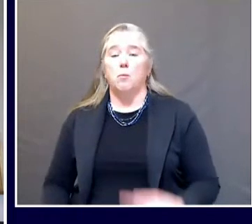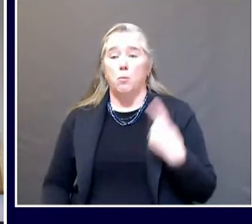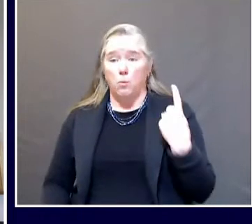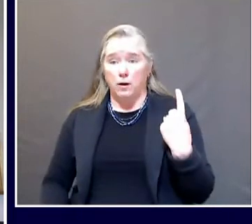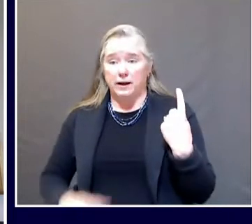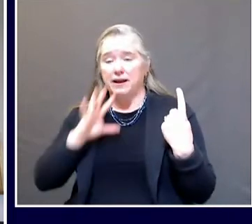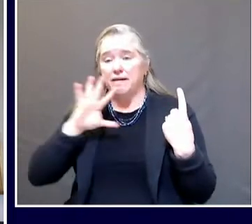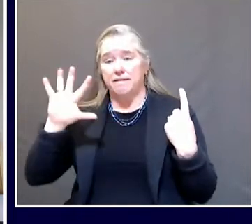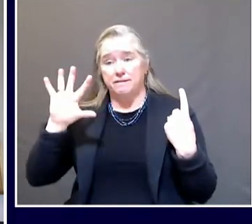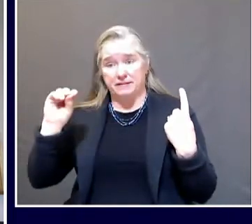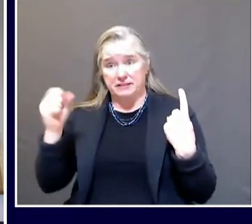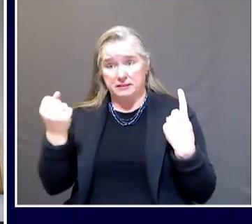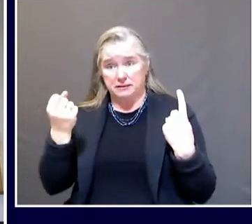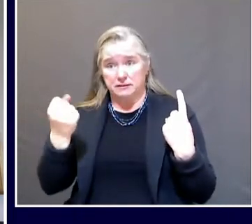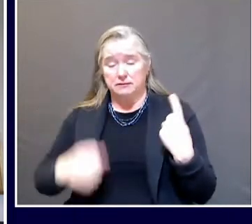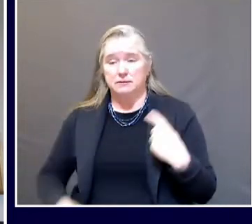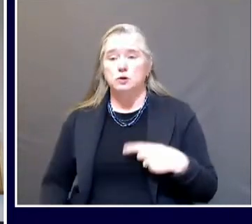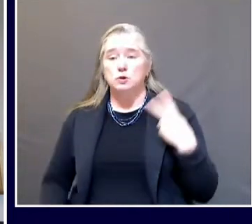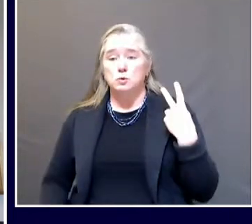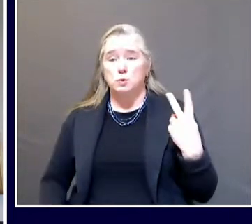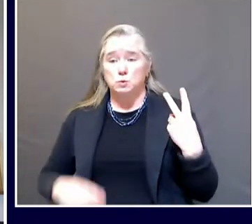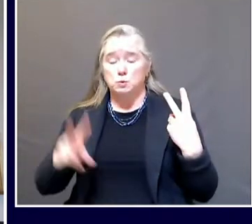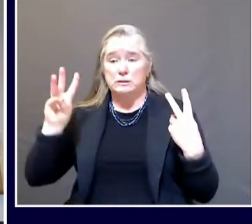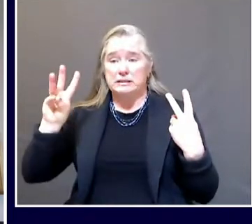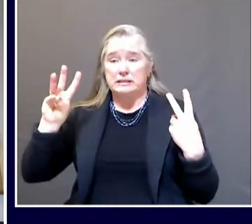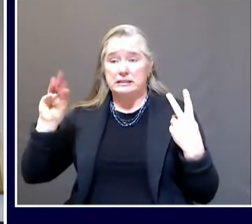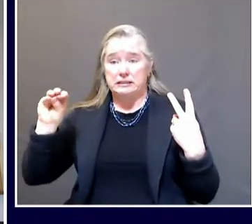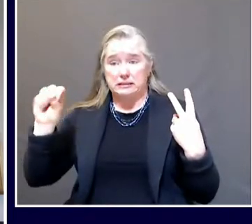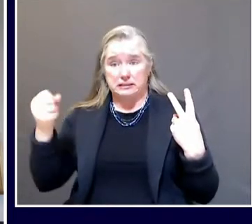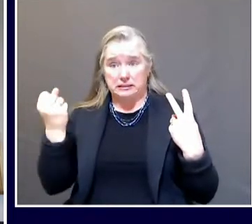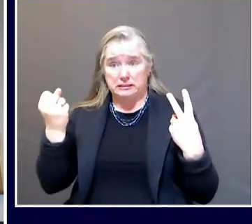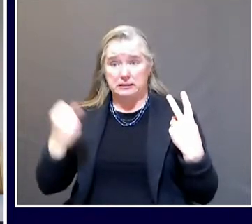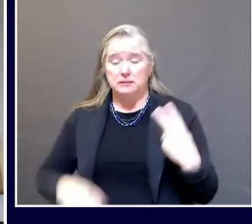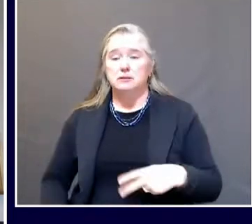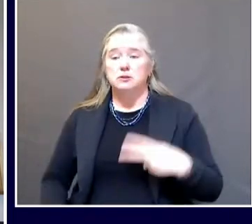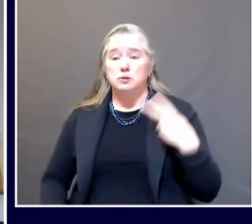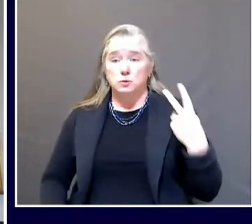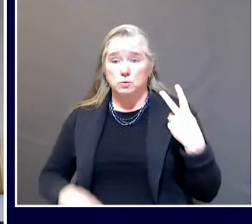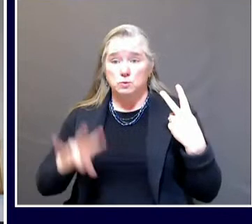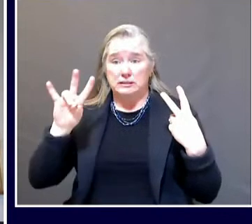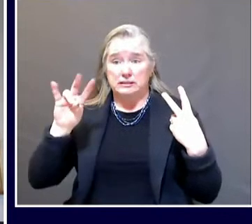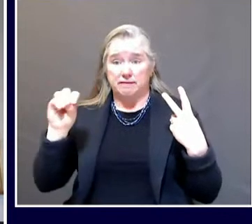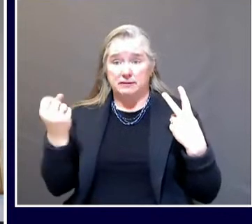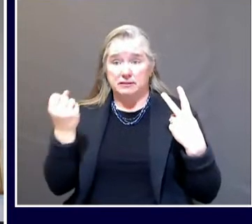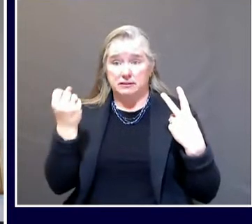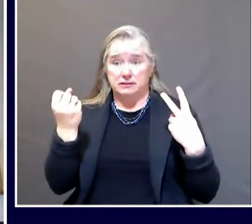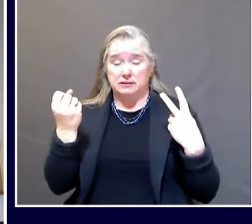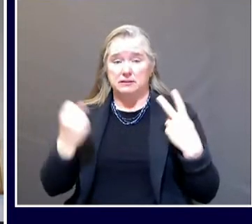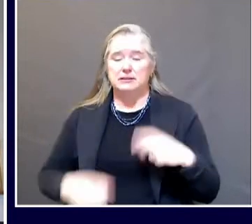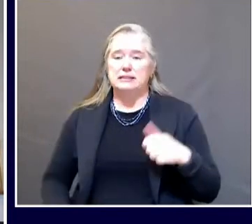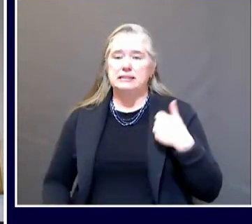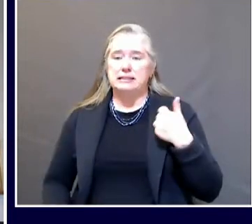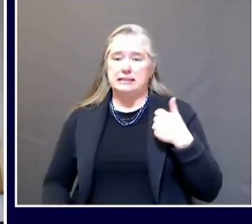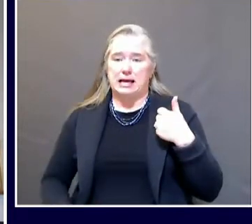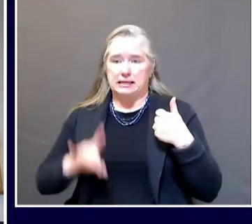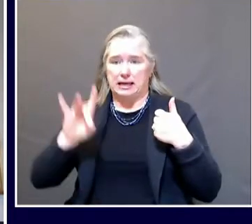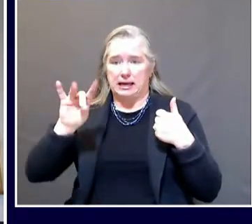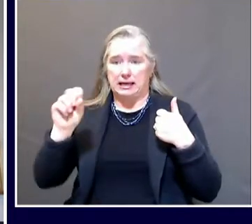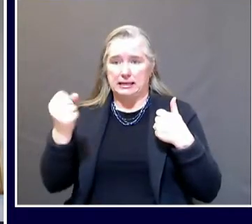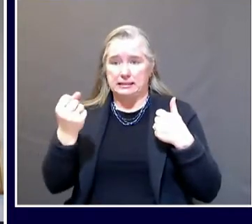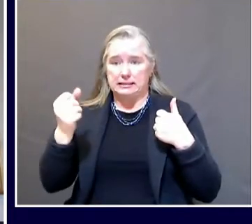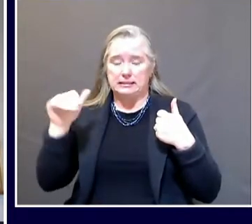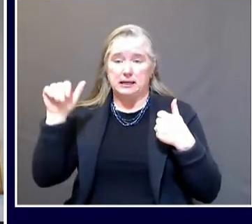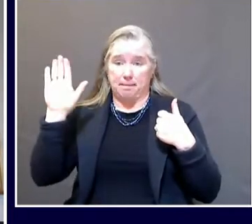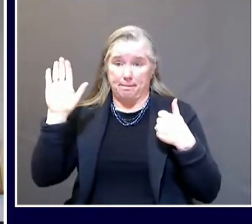50s, 2 were in their 60s, 2 were in their 70s, and 10 were in their 80s and